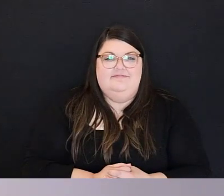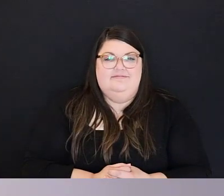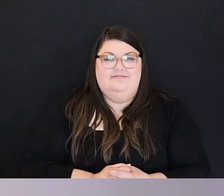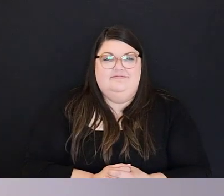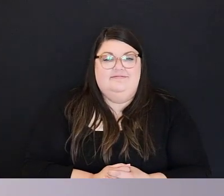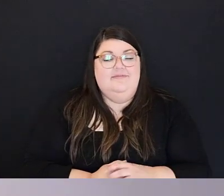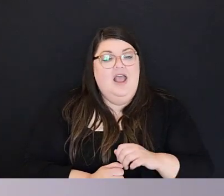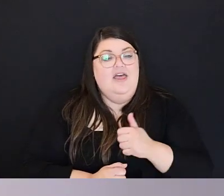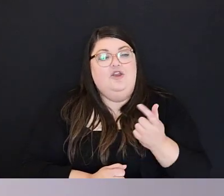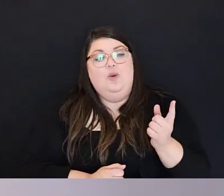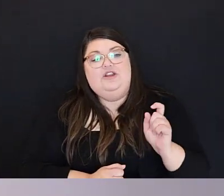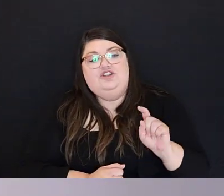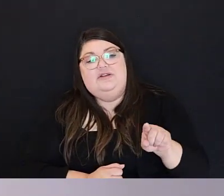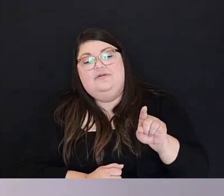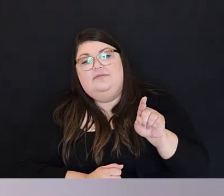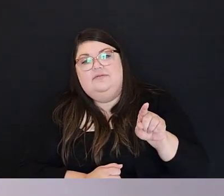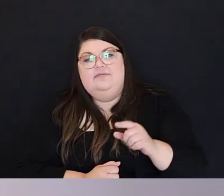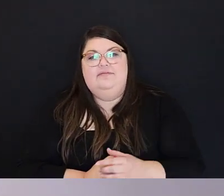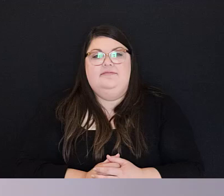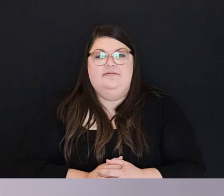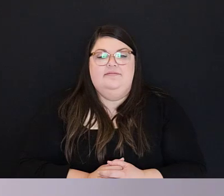Got a question over here.